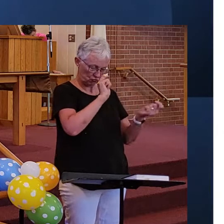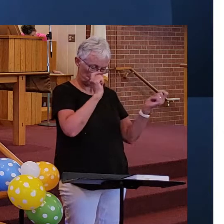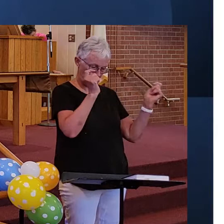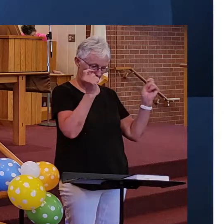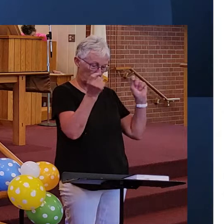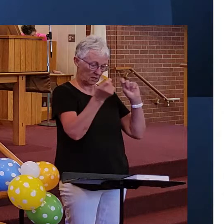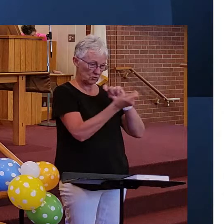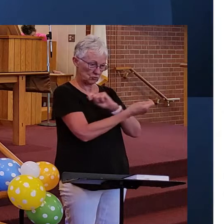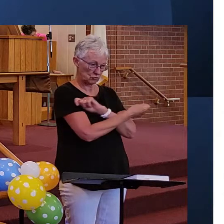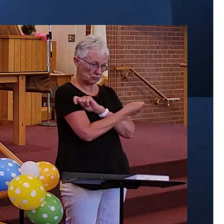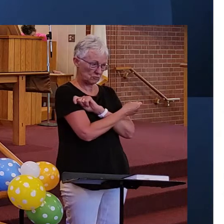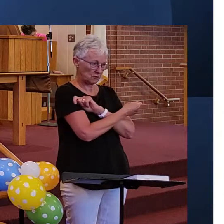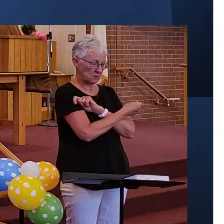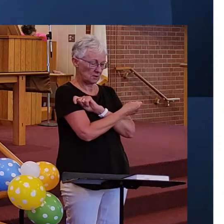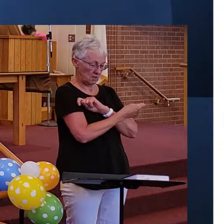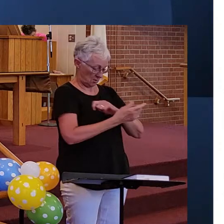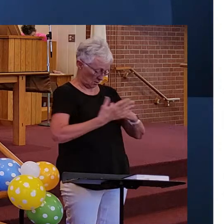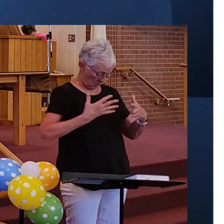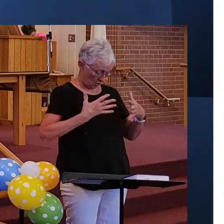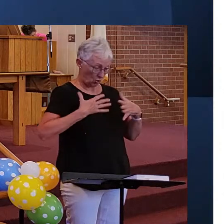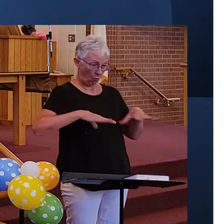became dazzling white.